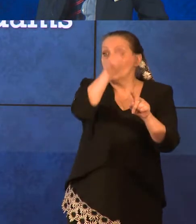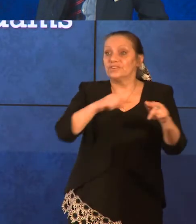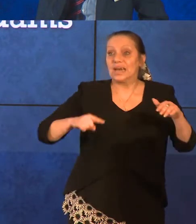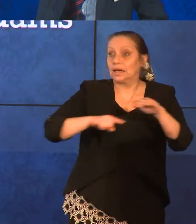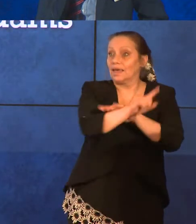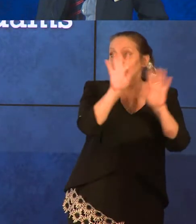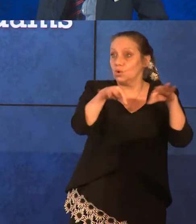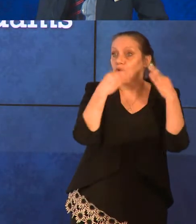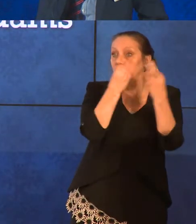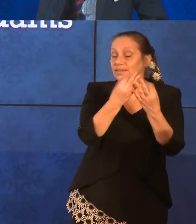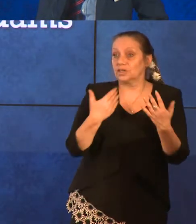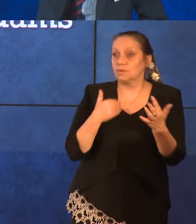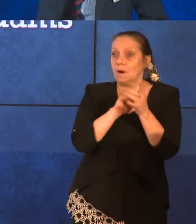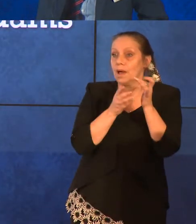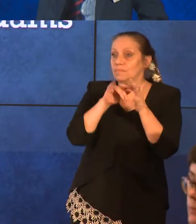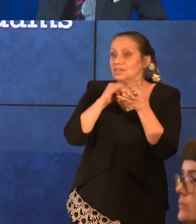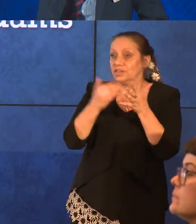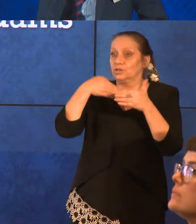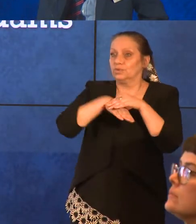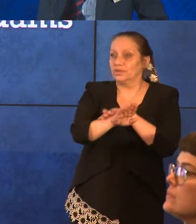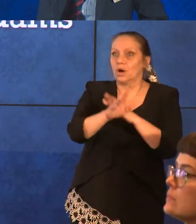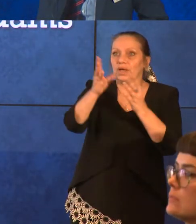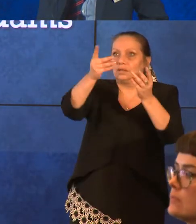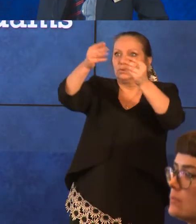my messages were now effectively going into the ether.